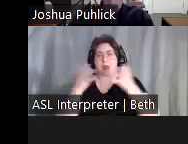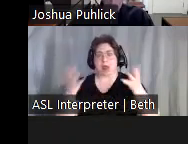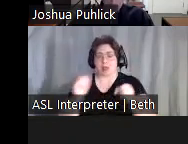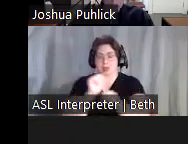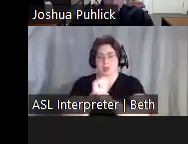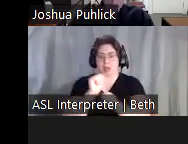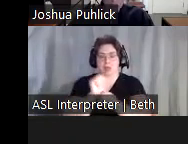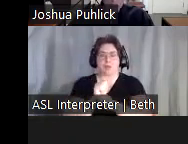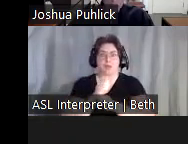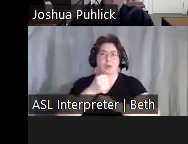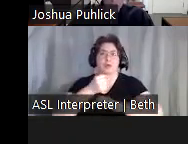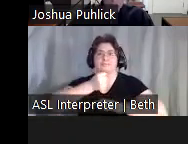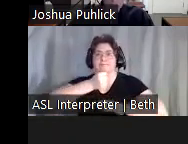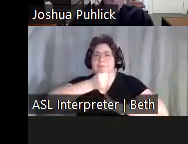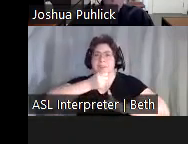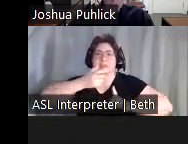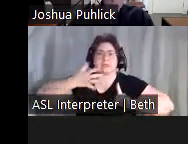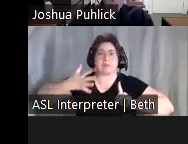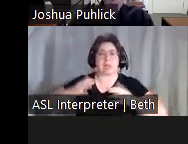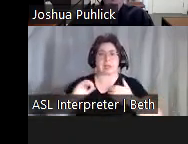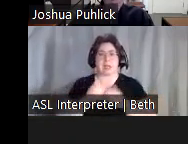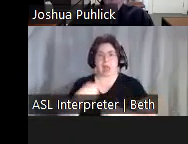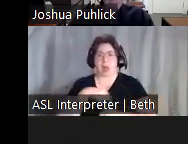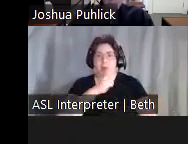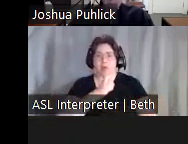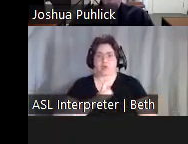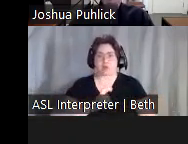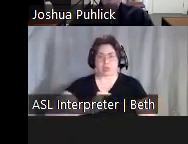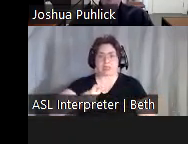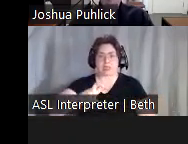think about transition.